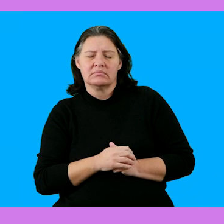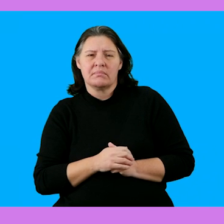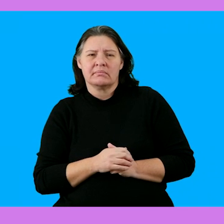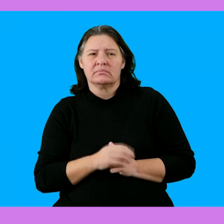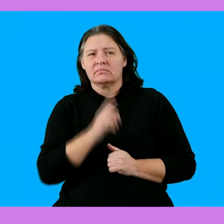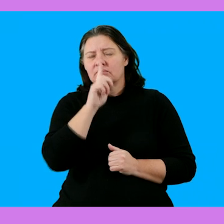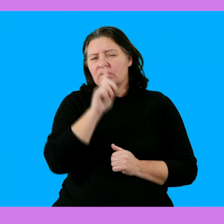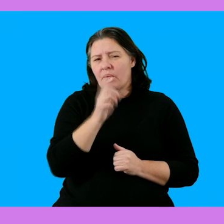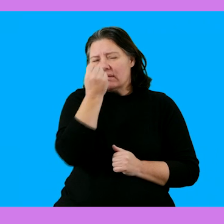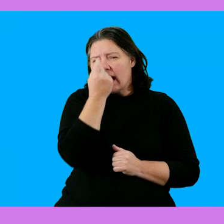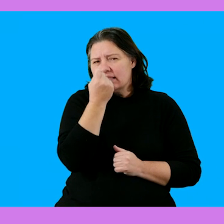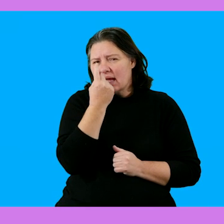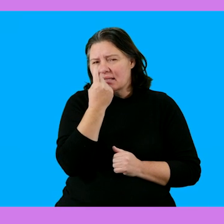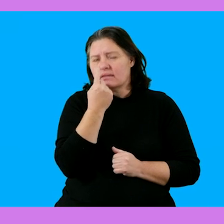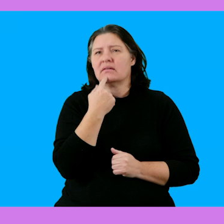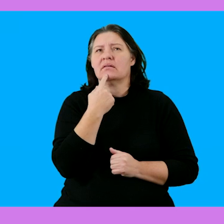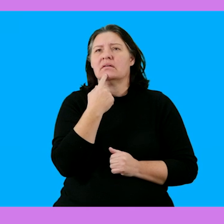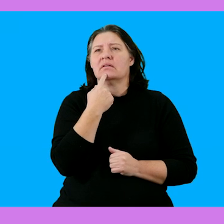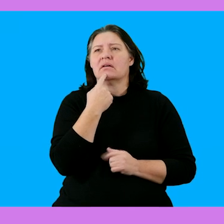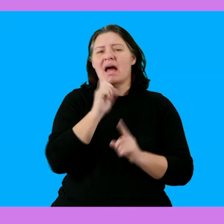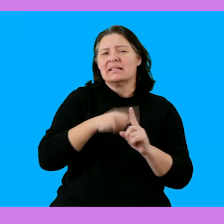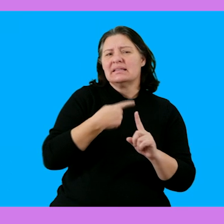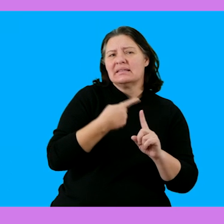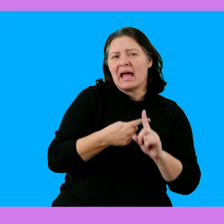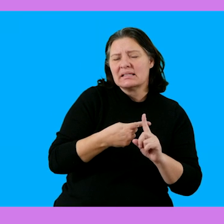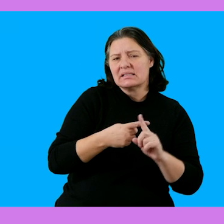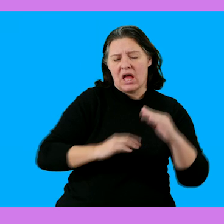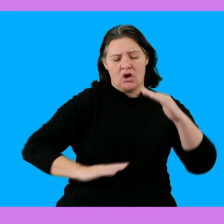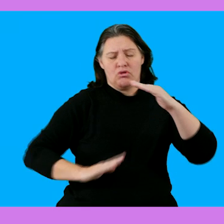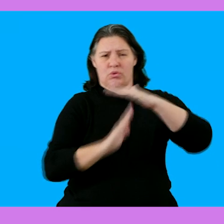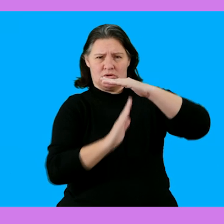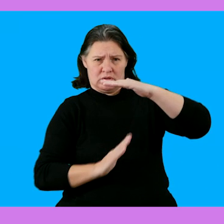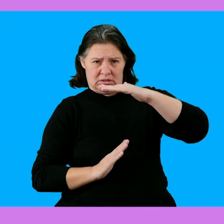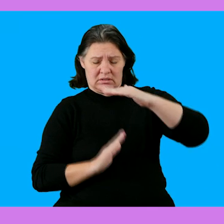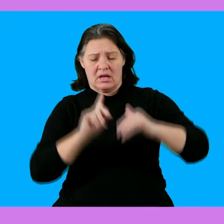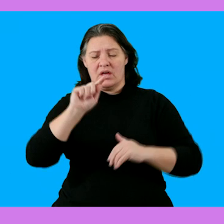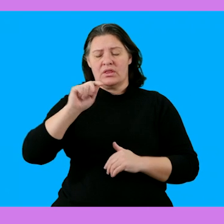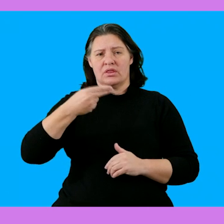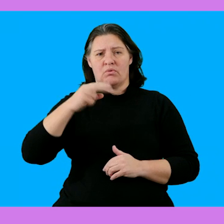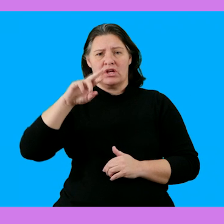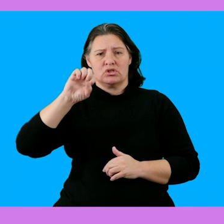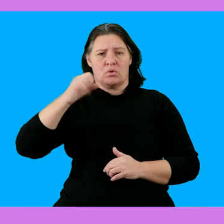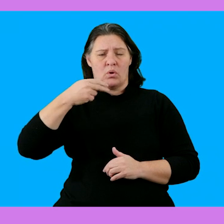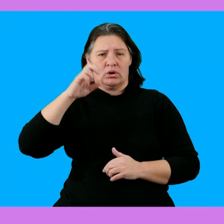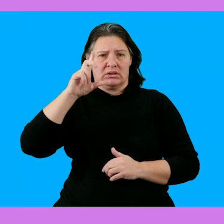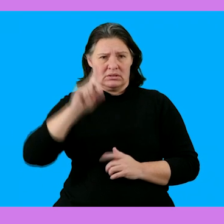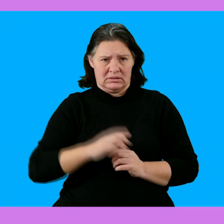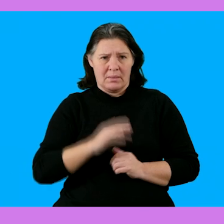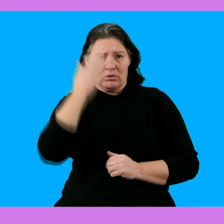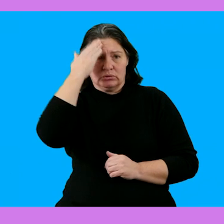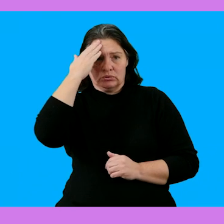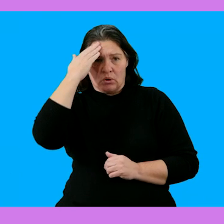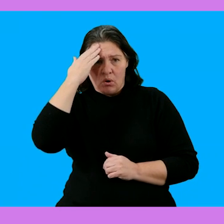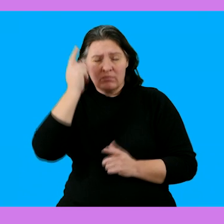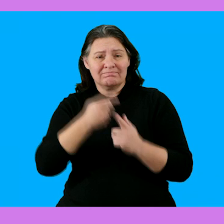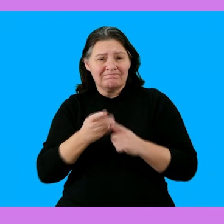to, first of all, understand the concept of tax threshold. You must be able to calculate pension fund